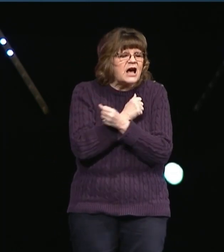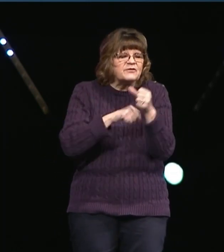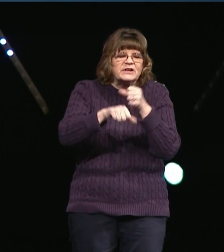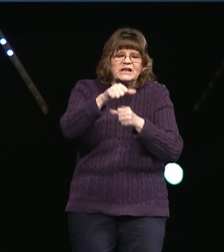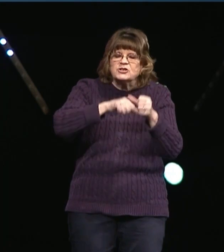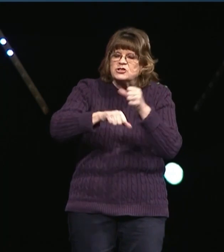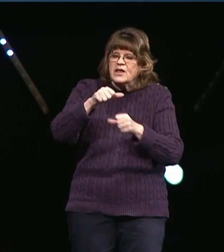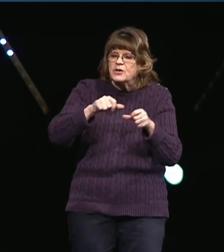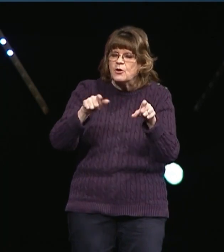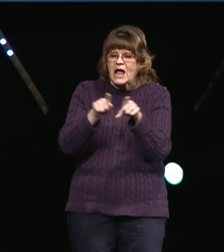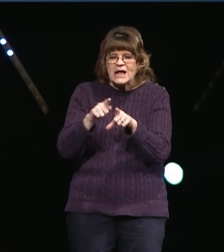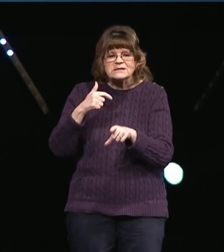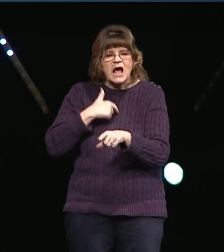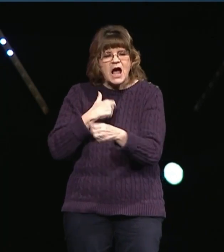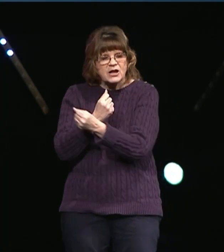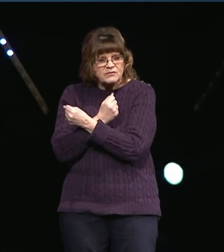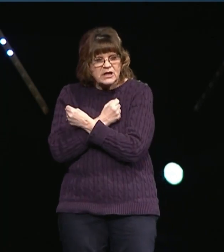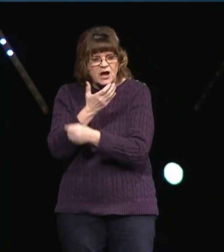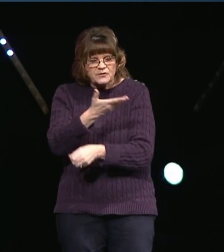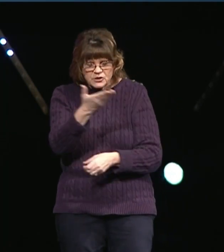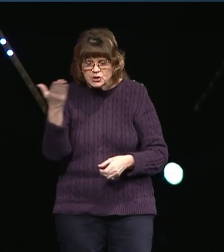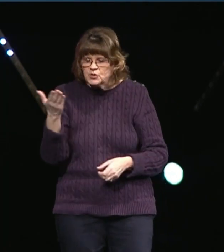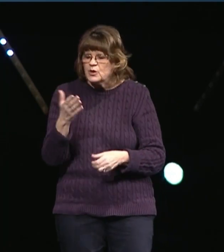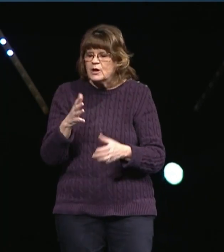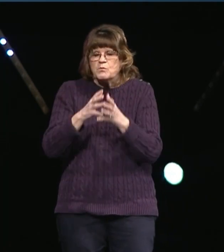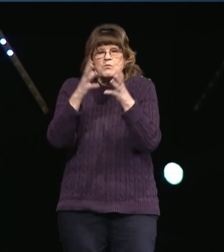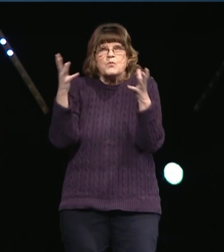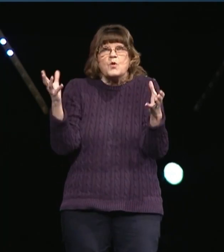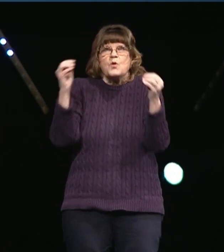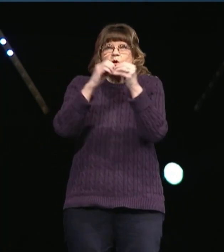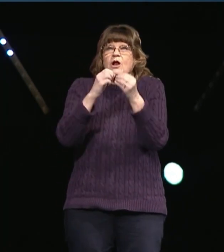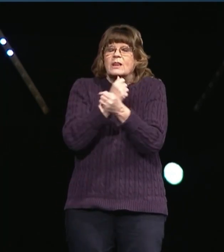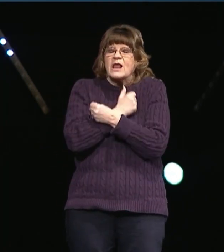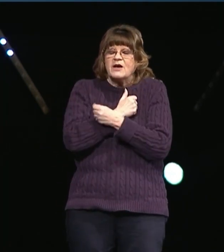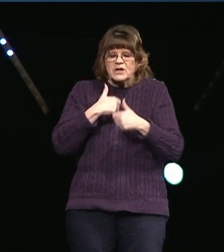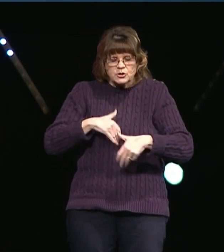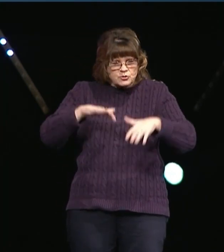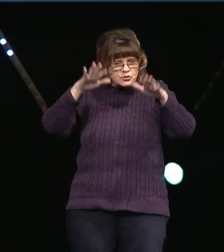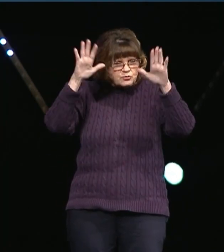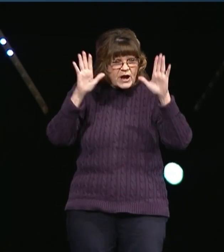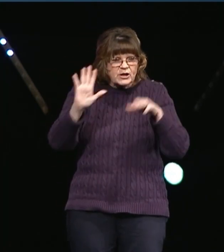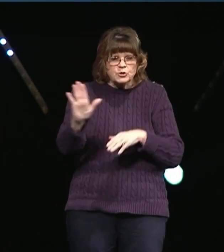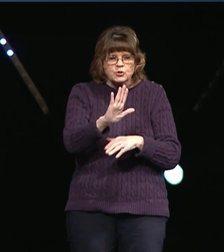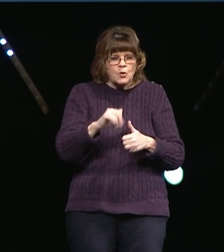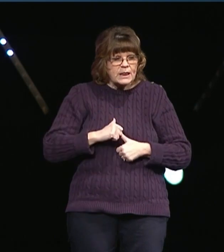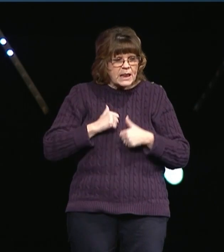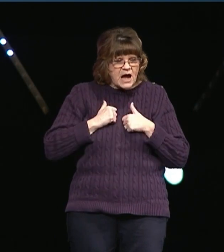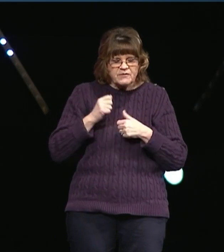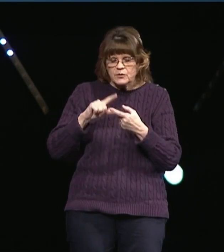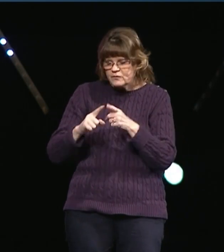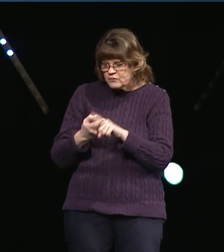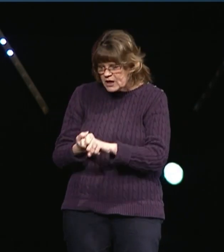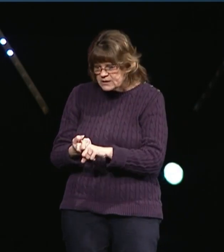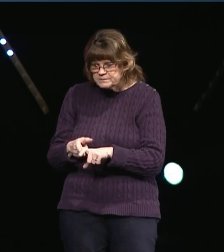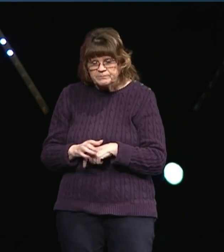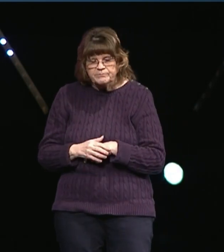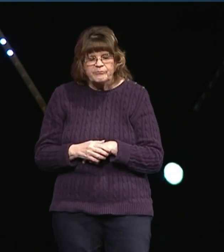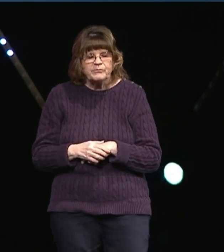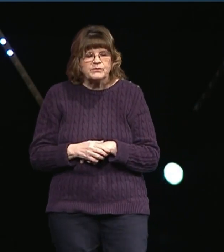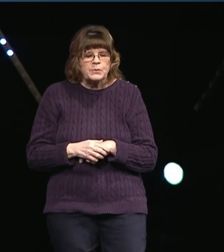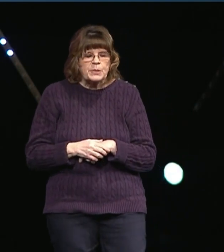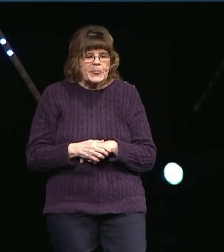have loved you. Greater love has no one than this, to lay down one's life for one's friends." John 15,